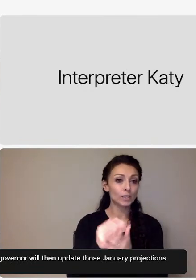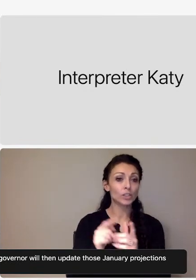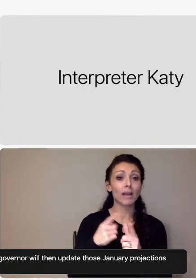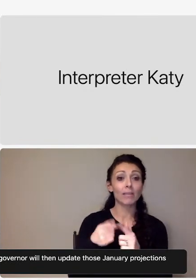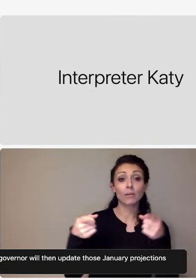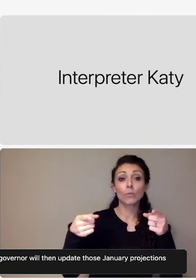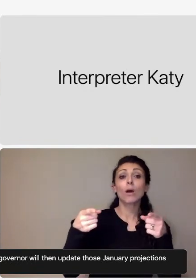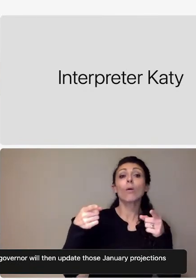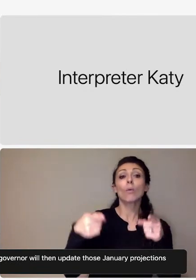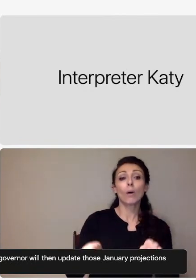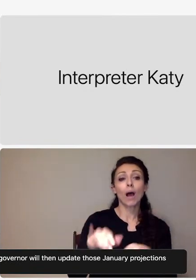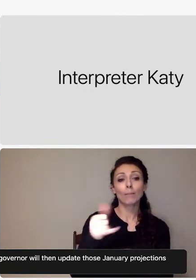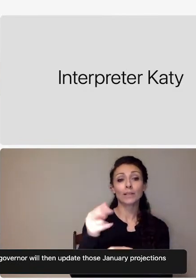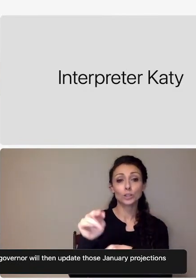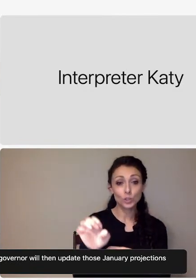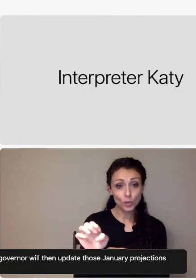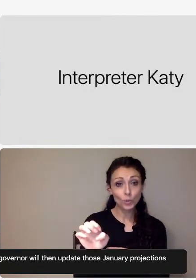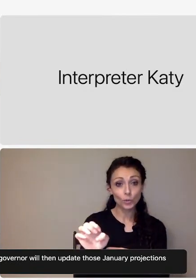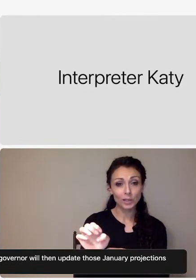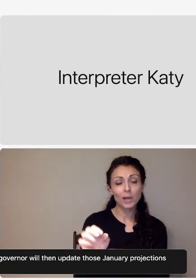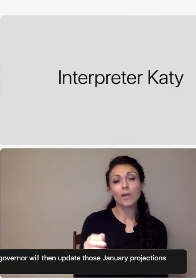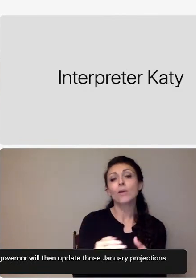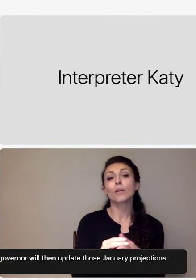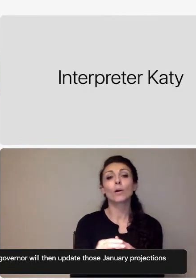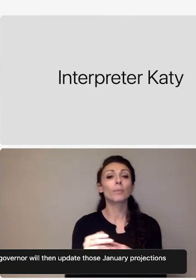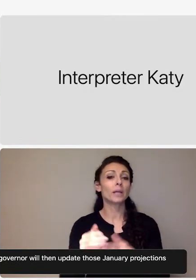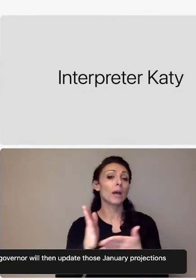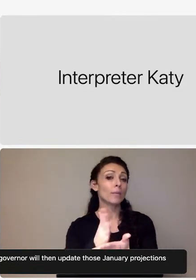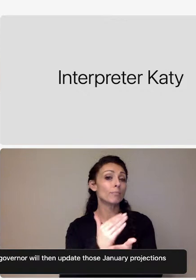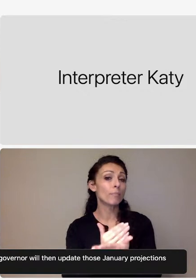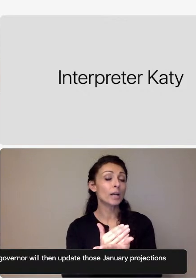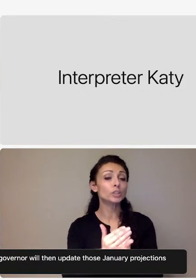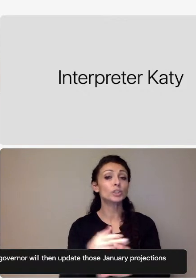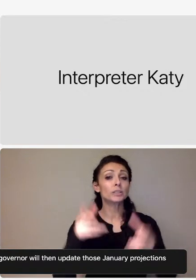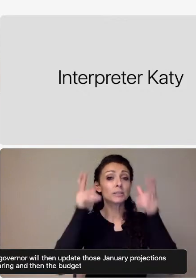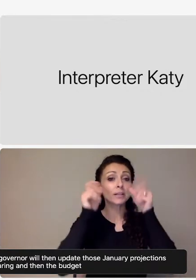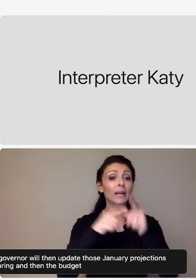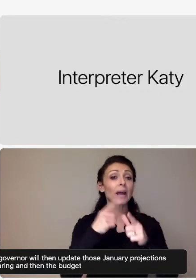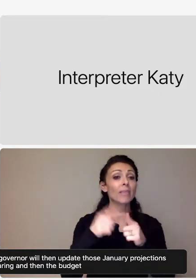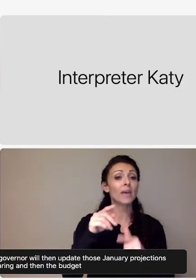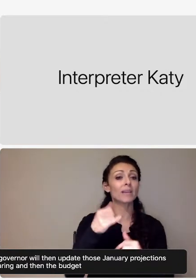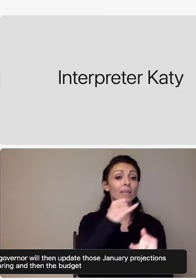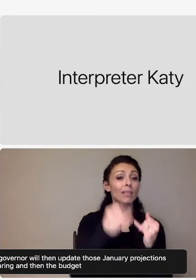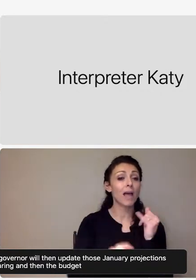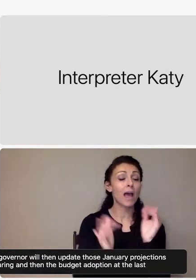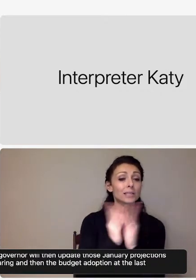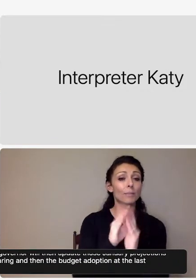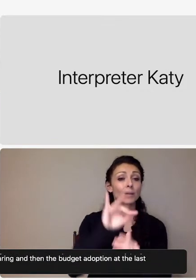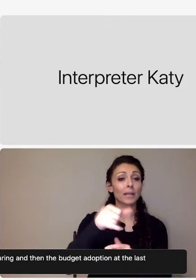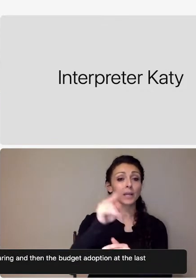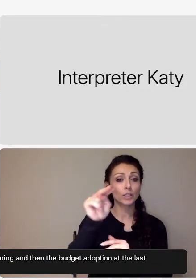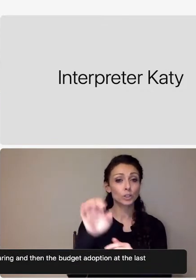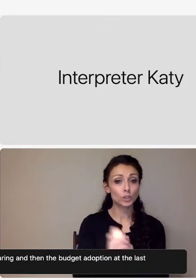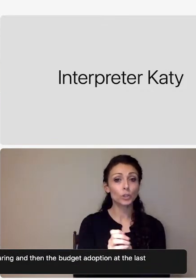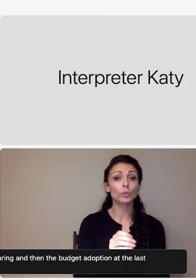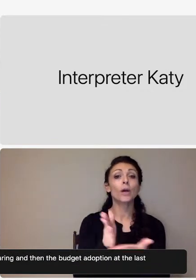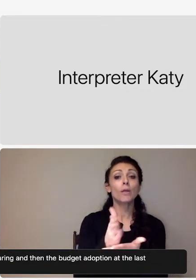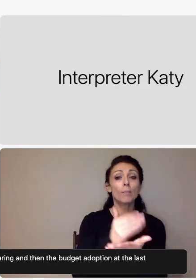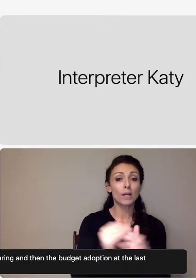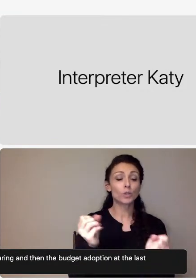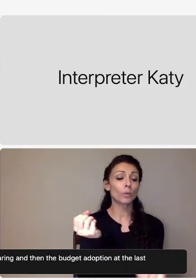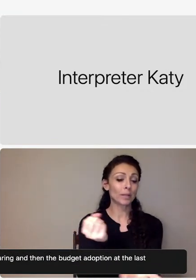have the preliminary budget hearing and then the budget adoption at the last meeting in june next